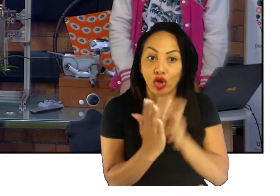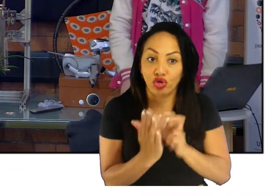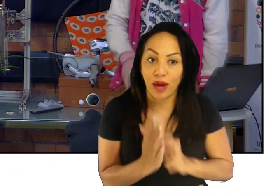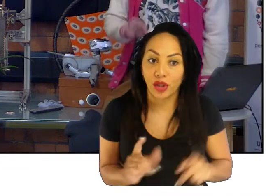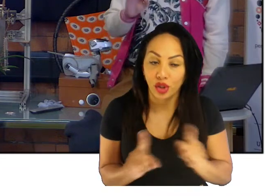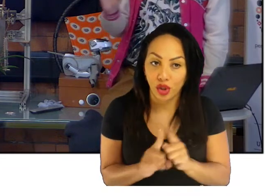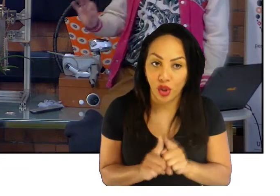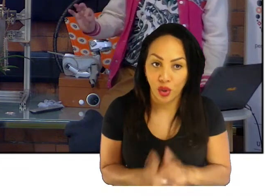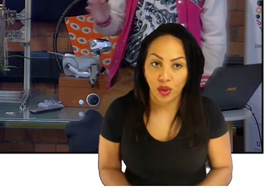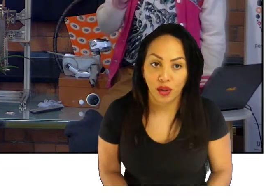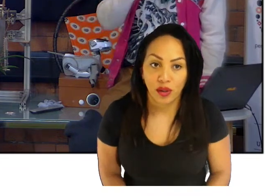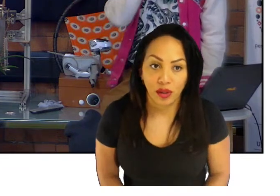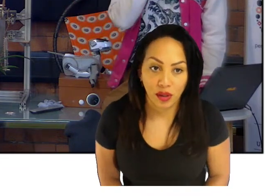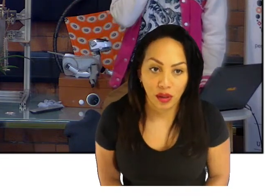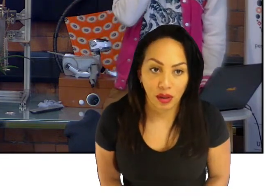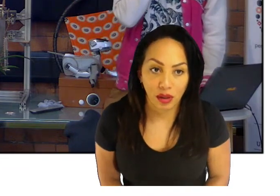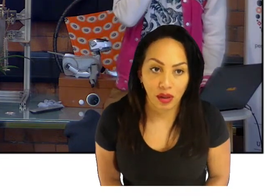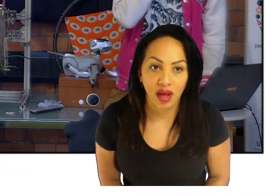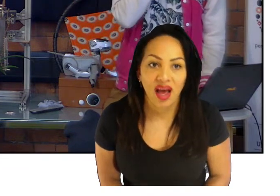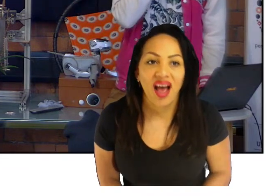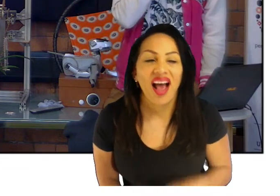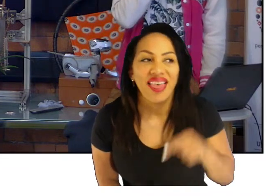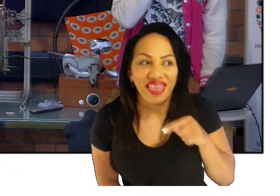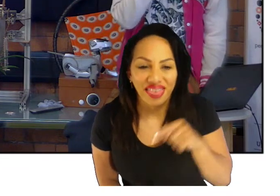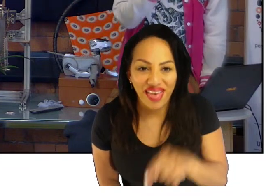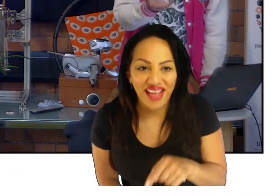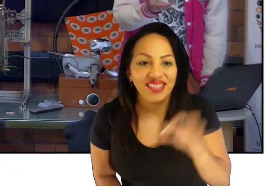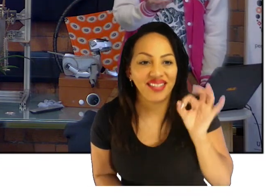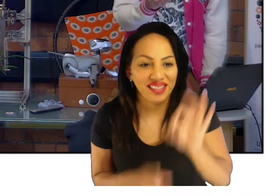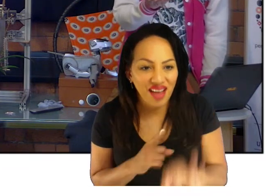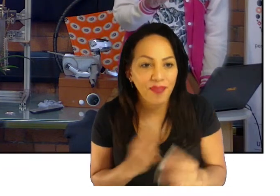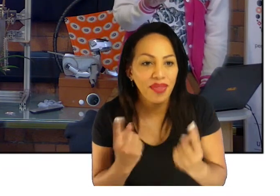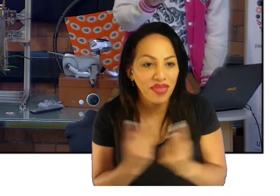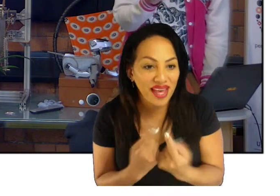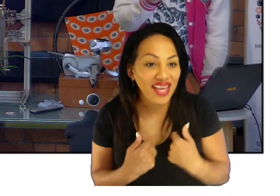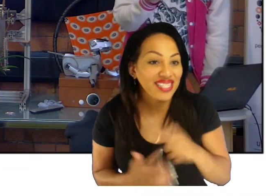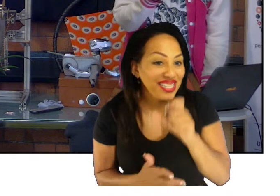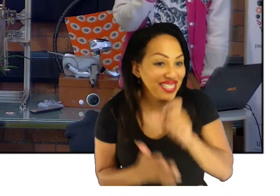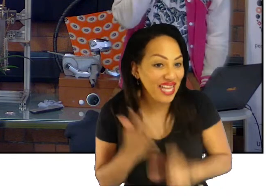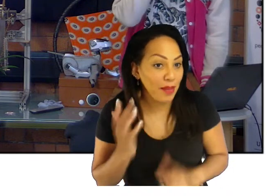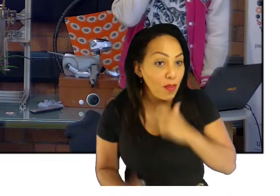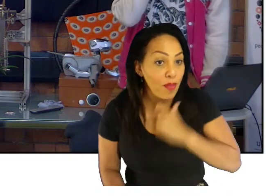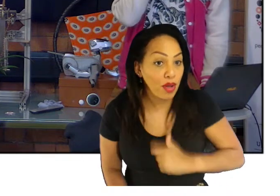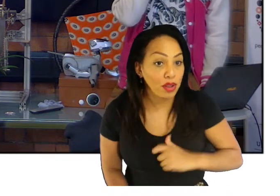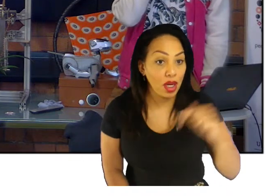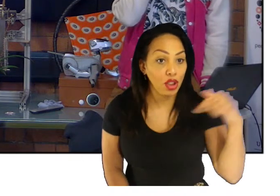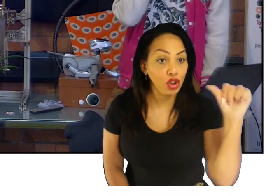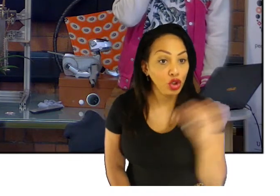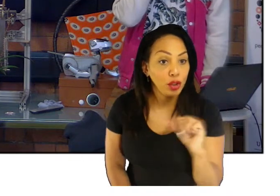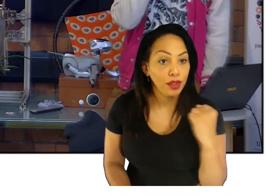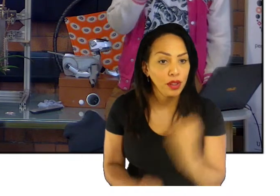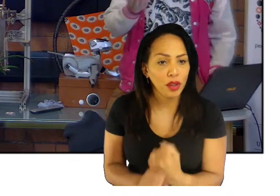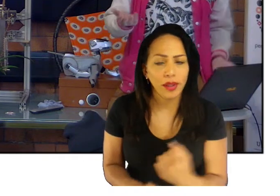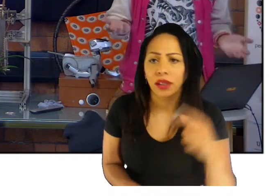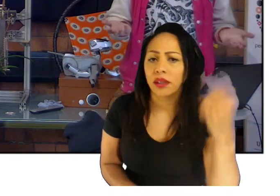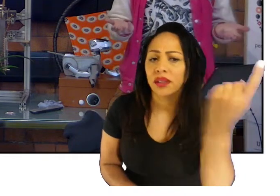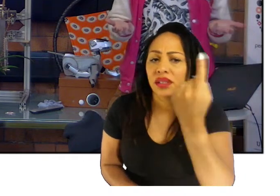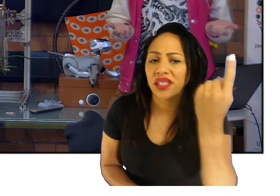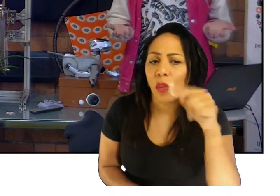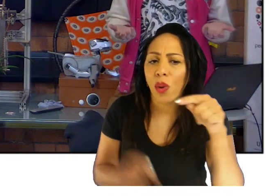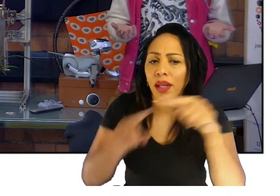disabled person, that's one of those. It's hard. It's really hard. It's like, it takes quite a